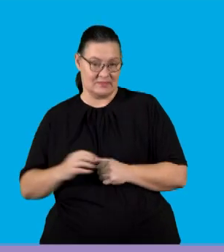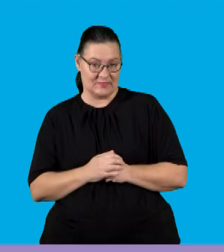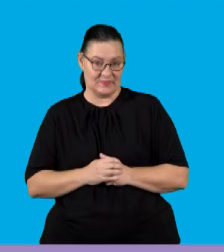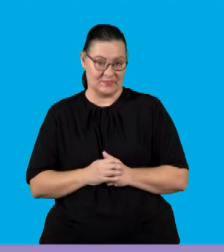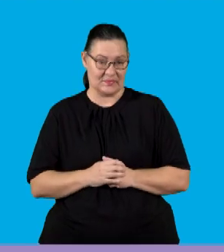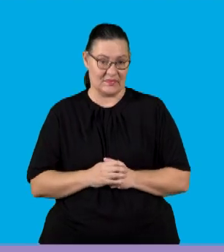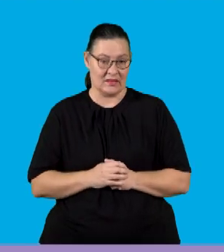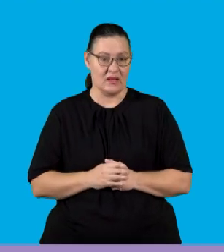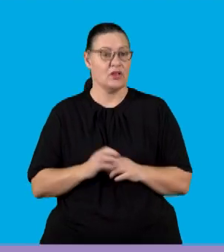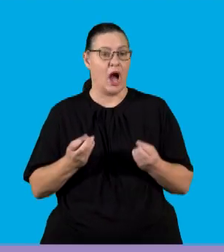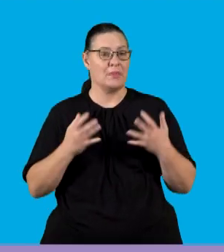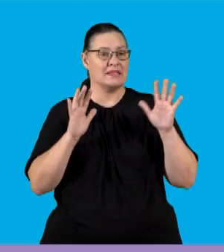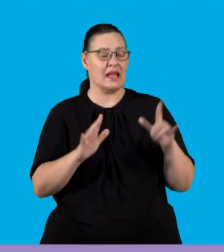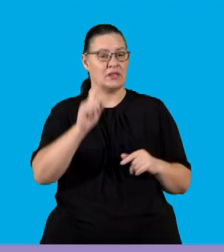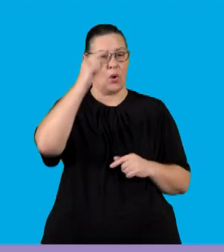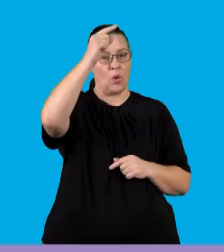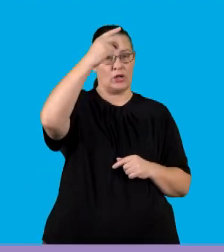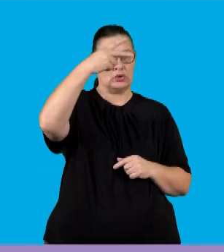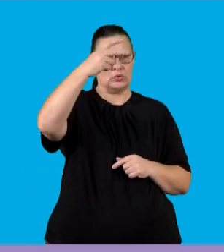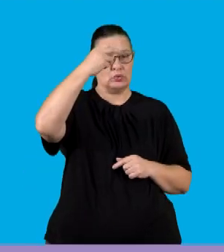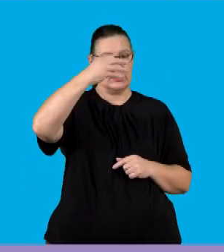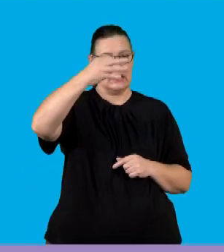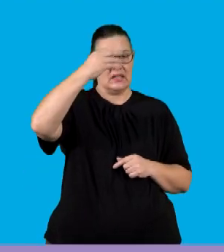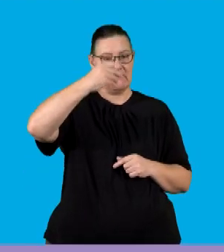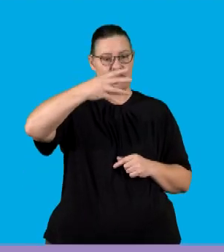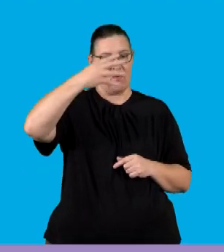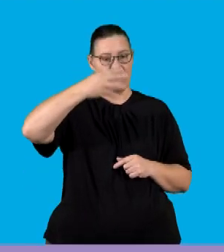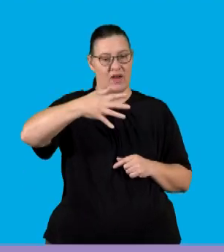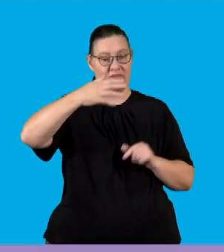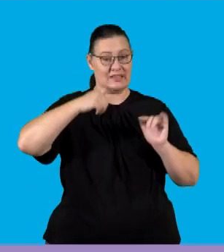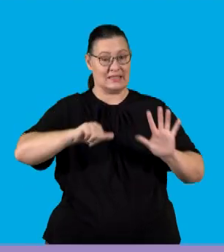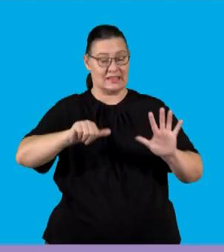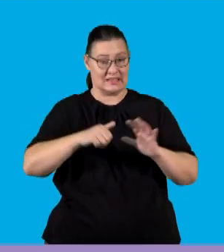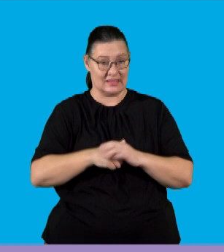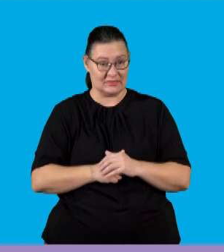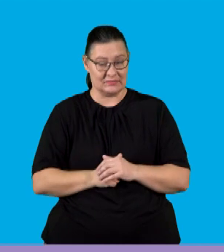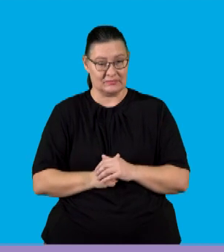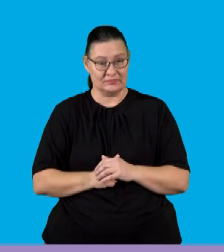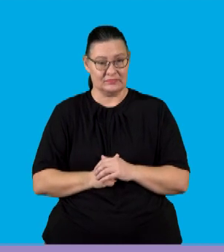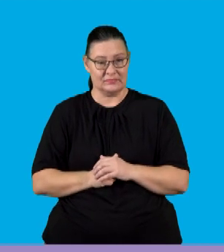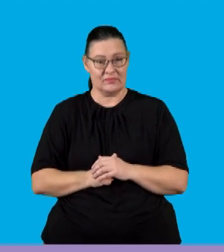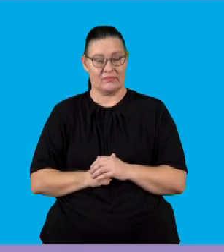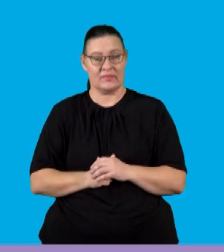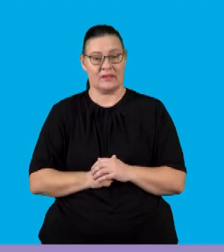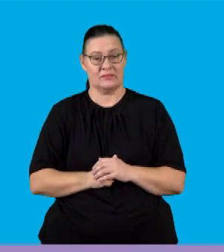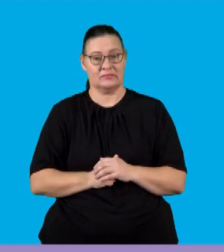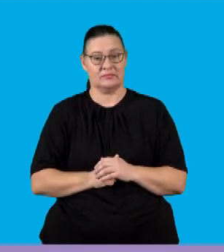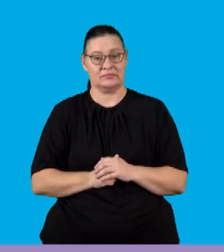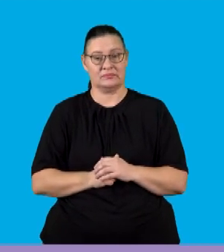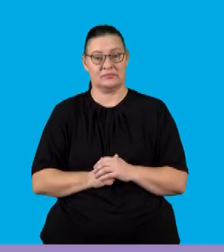8,130,000. Now, how many tens did we multiply? So from that decimal value that we had to get to